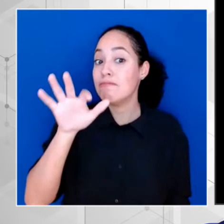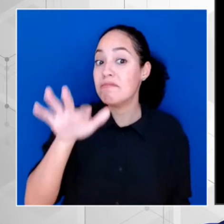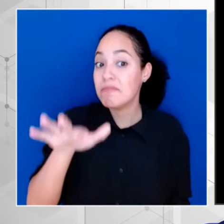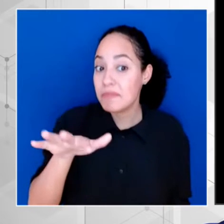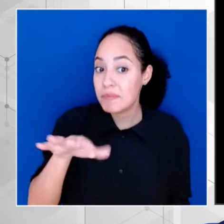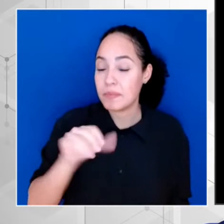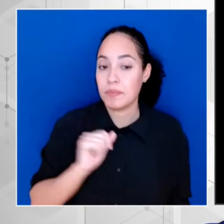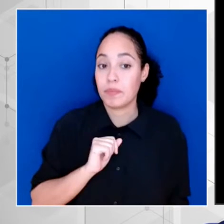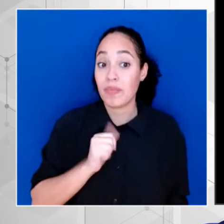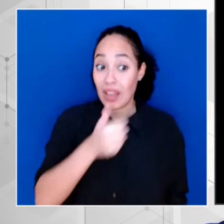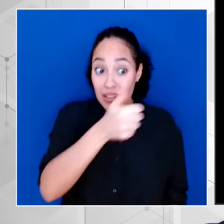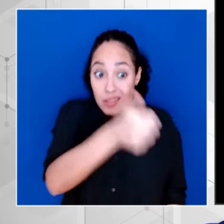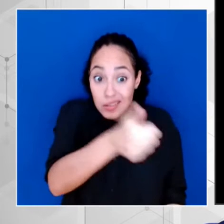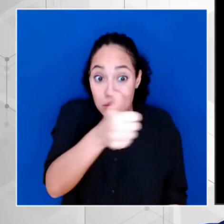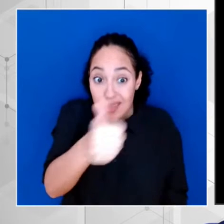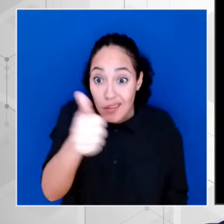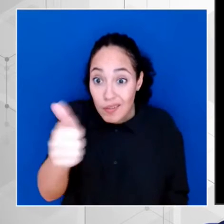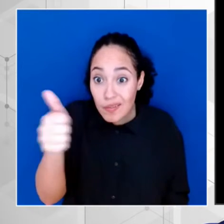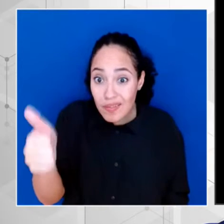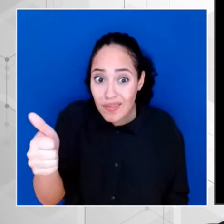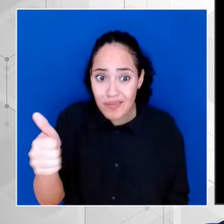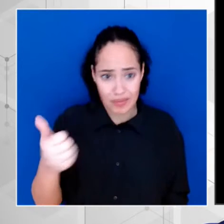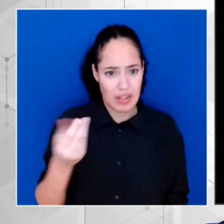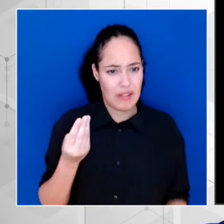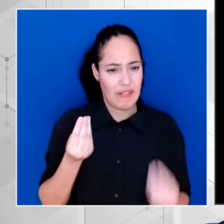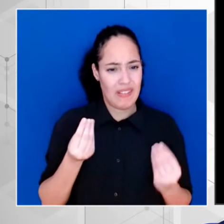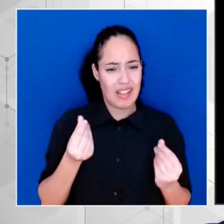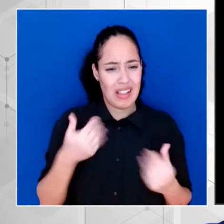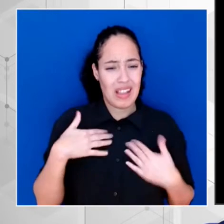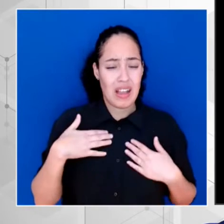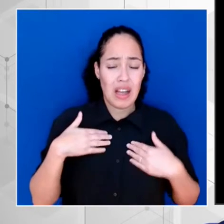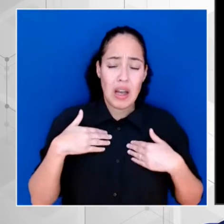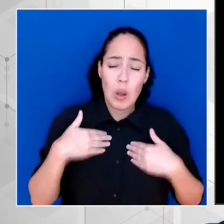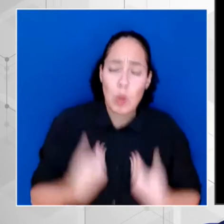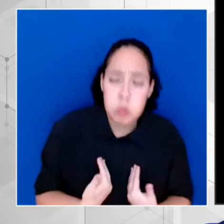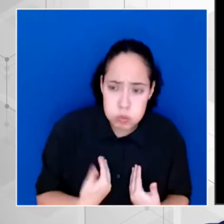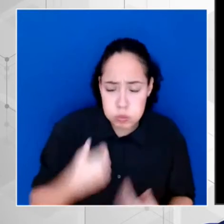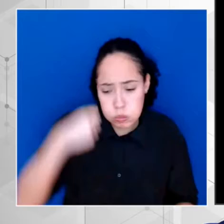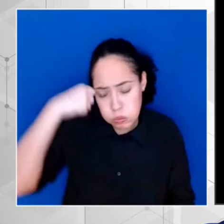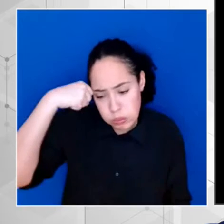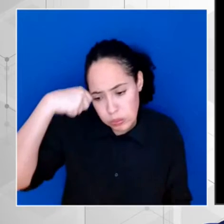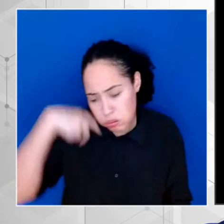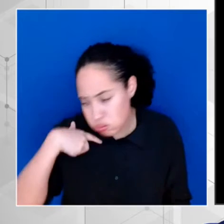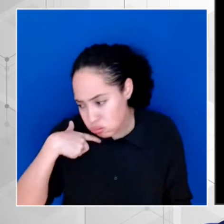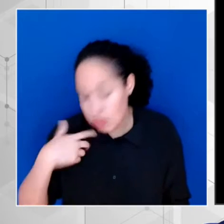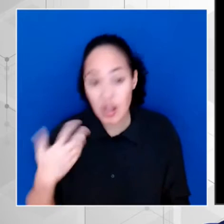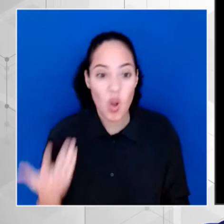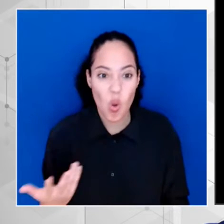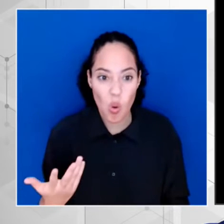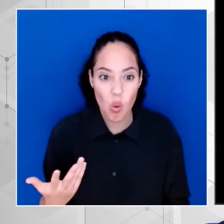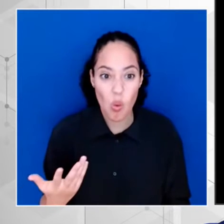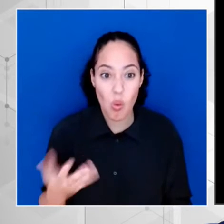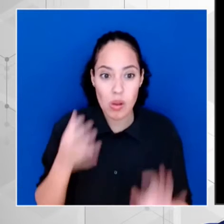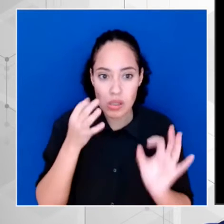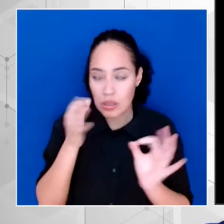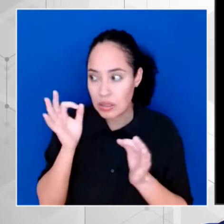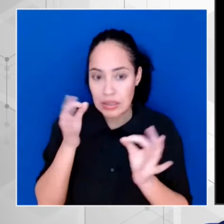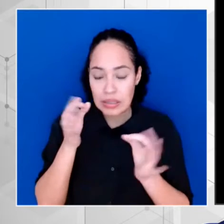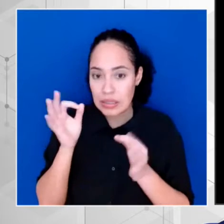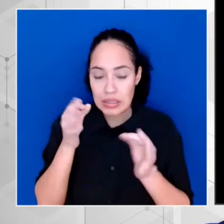tired, sleepy, or preoccupied. Or perhaps have someone interrupt you with a long phone